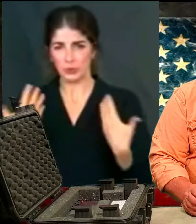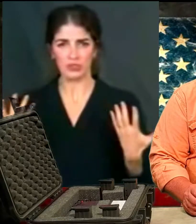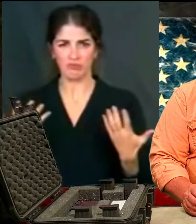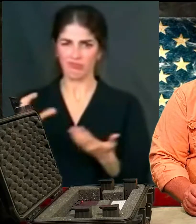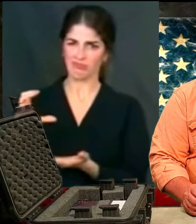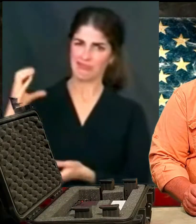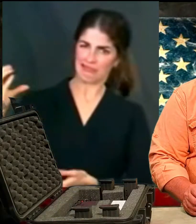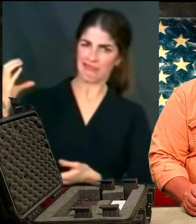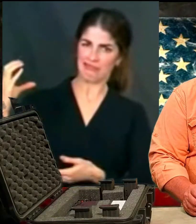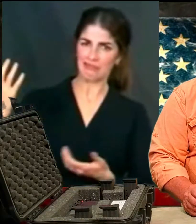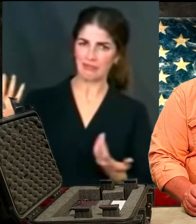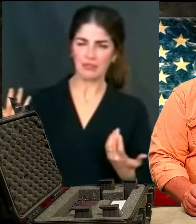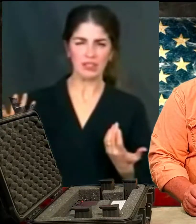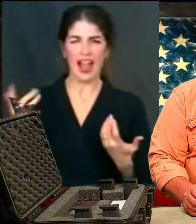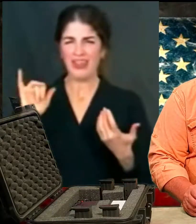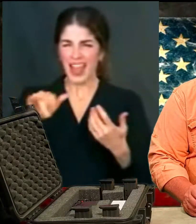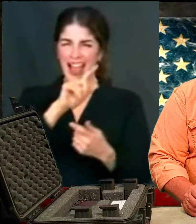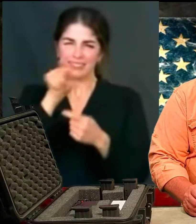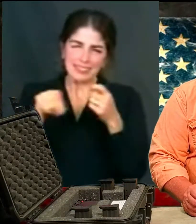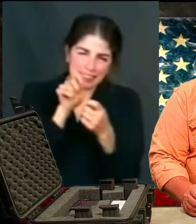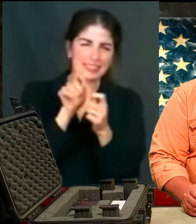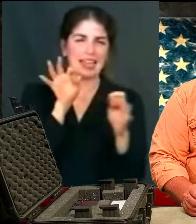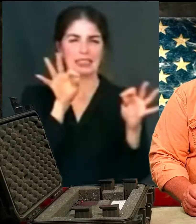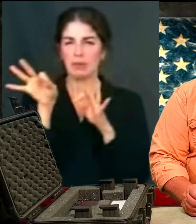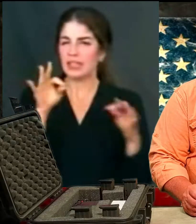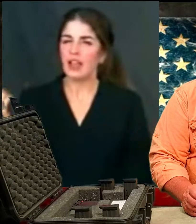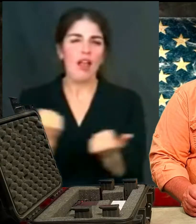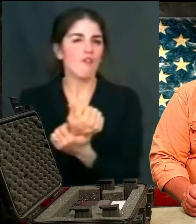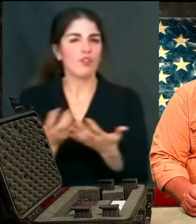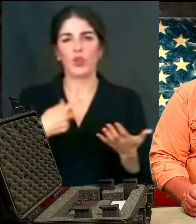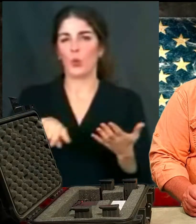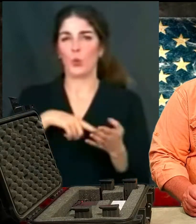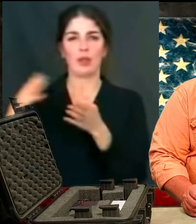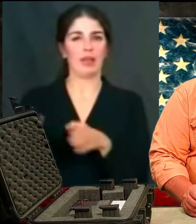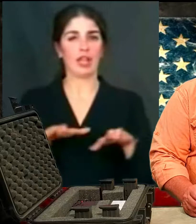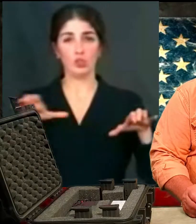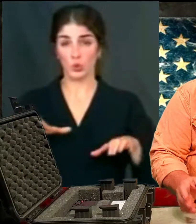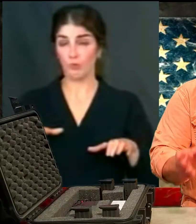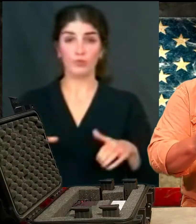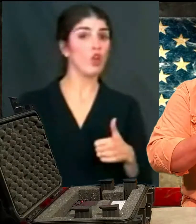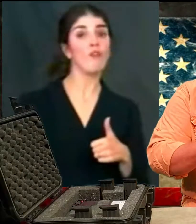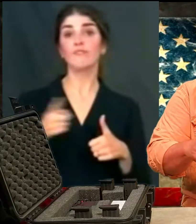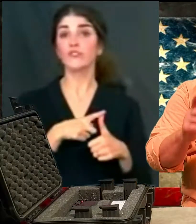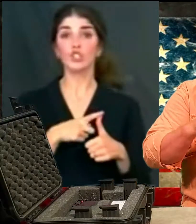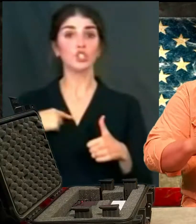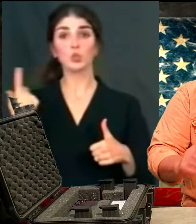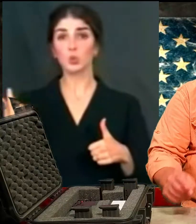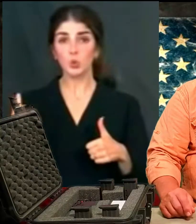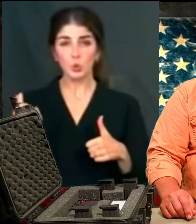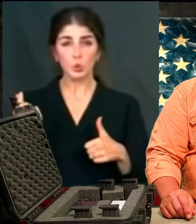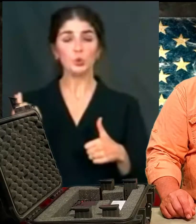to find out what kind of a job they did for me. As you know,